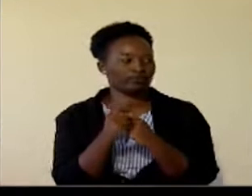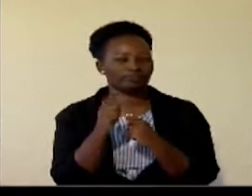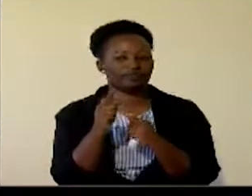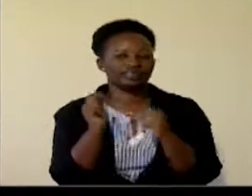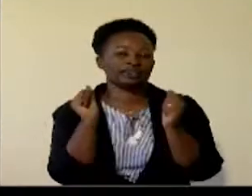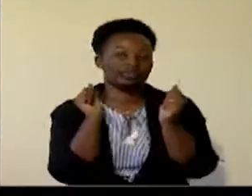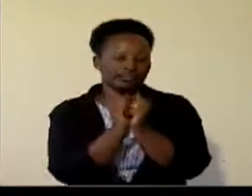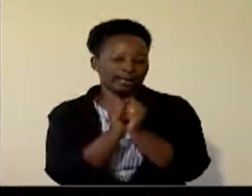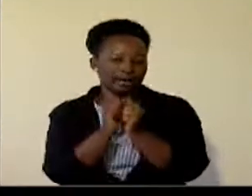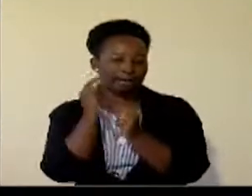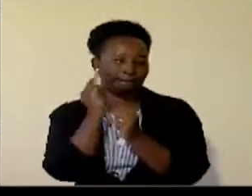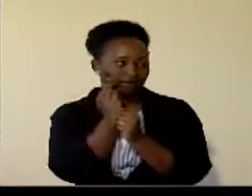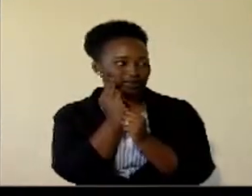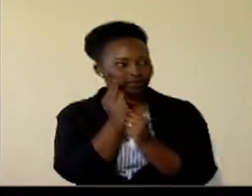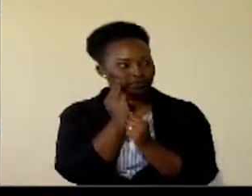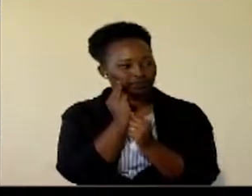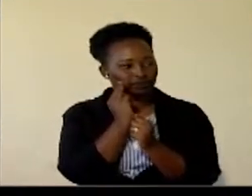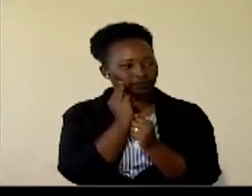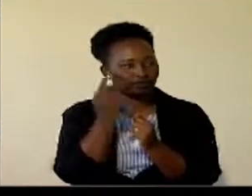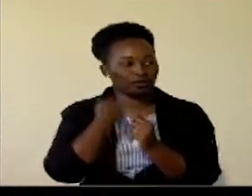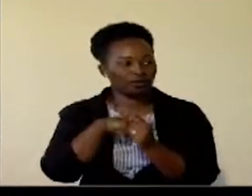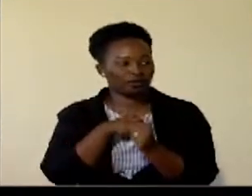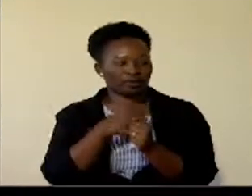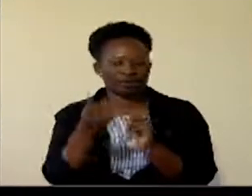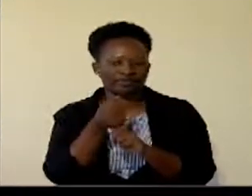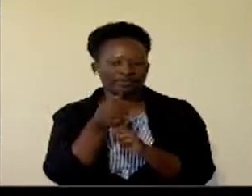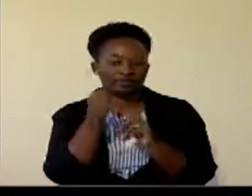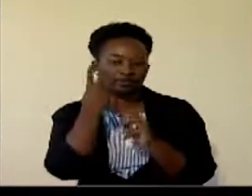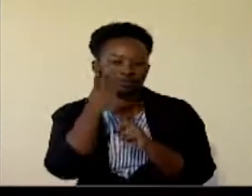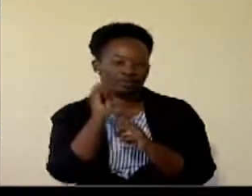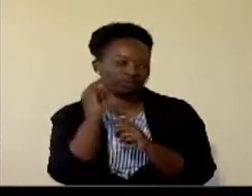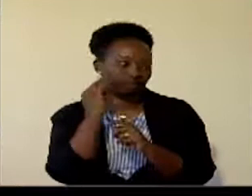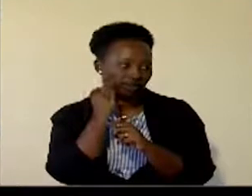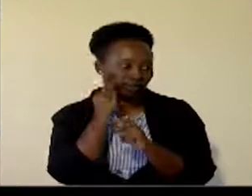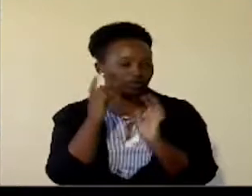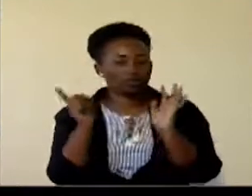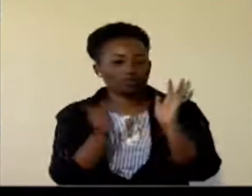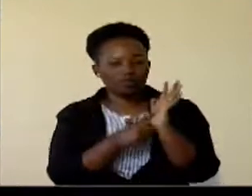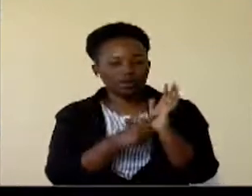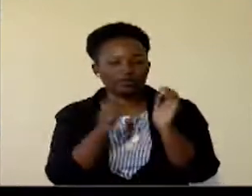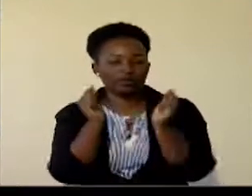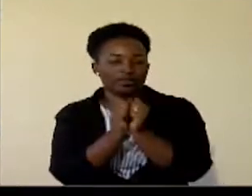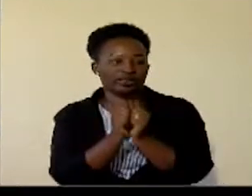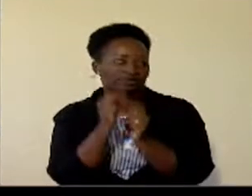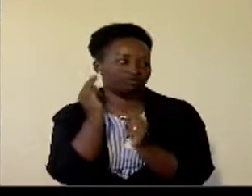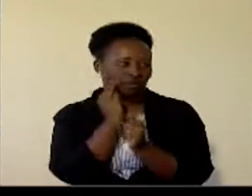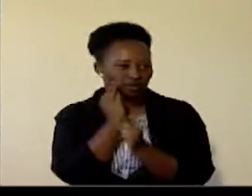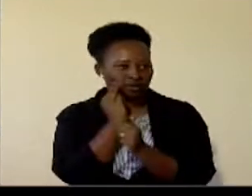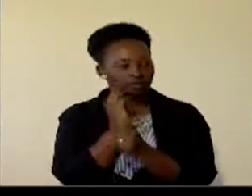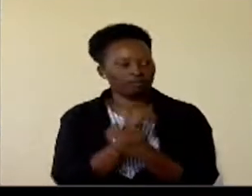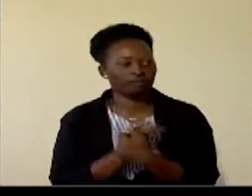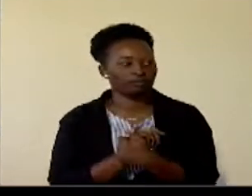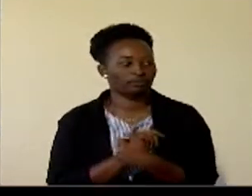million. It is 10 million. Now we shall get 20 million minus 10 million.